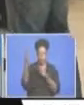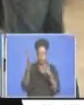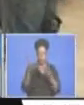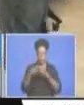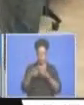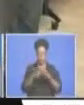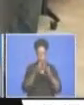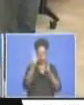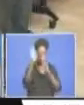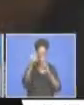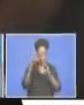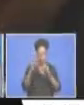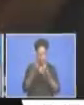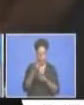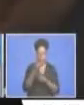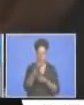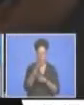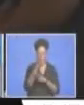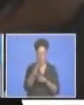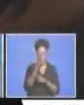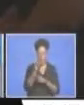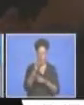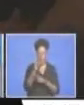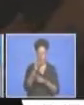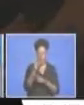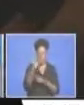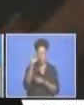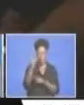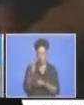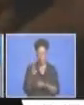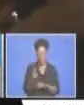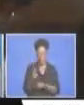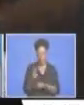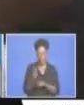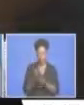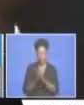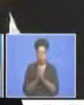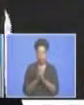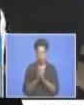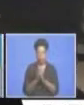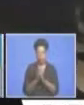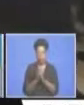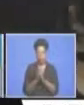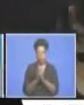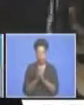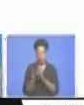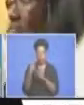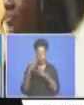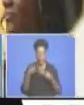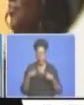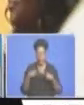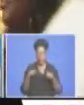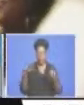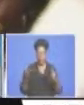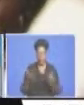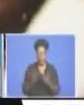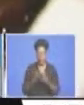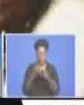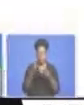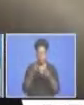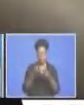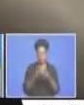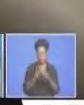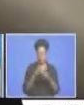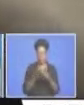basketball body into the 2019-2020 season, and he plans to hit the ground running. He had a challenge at first going